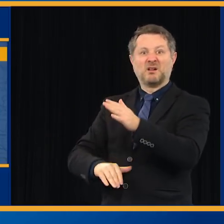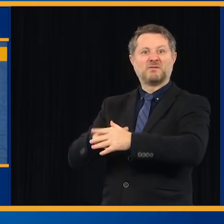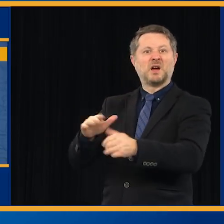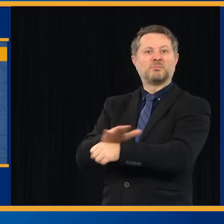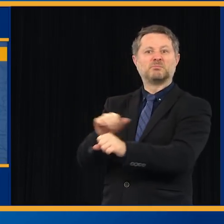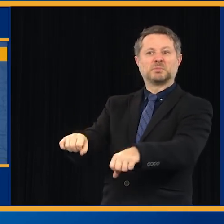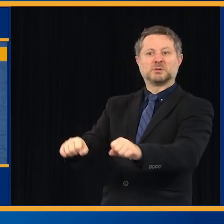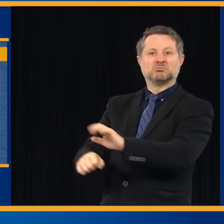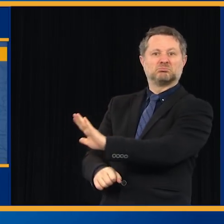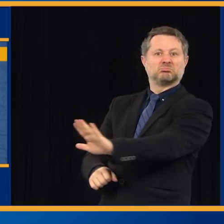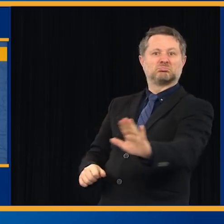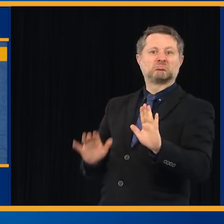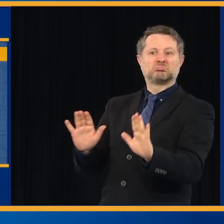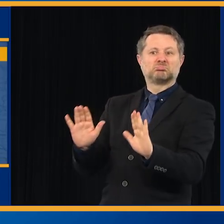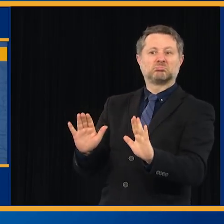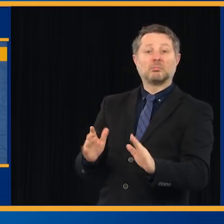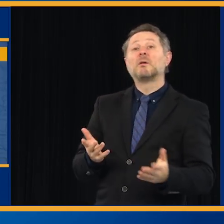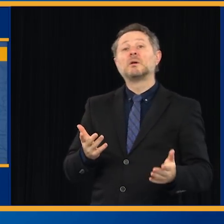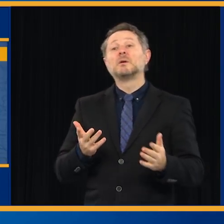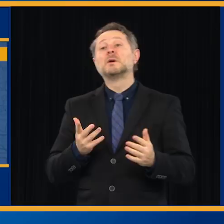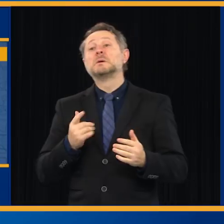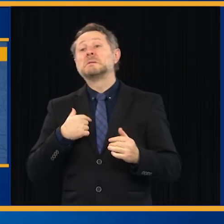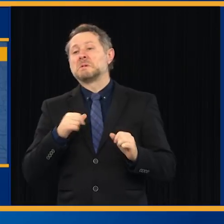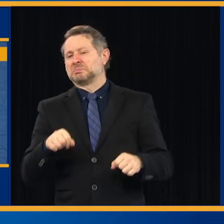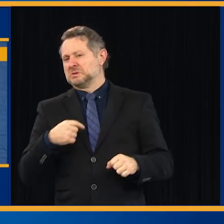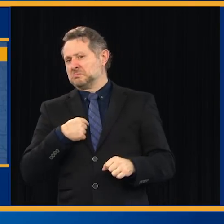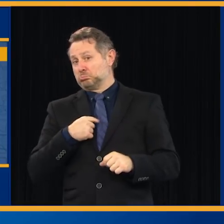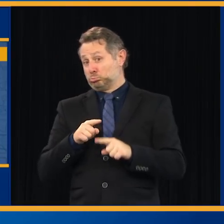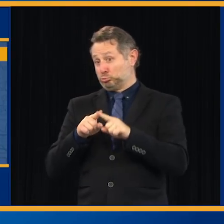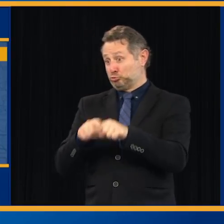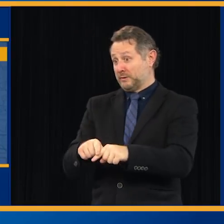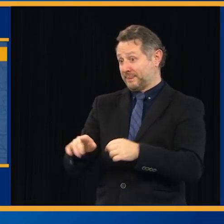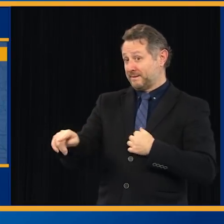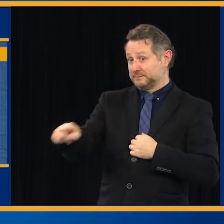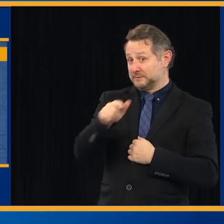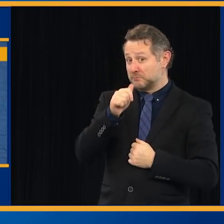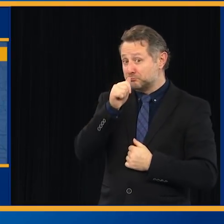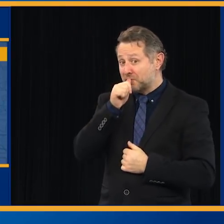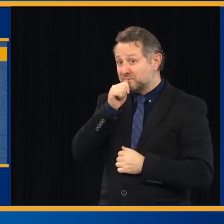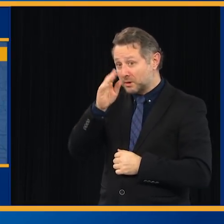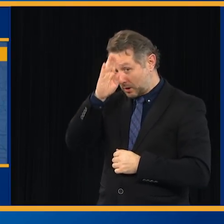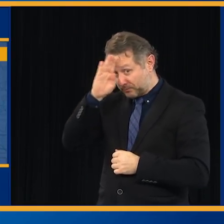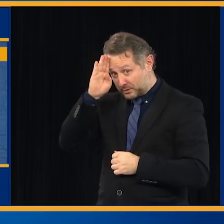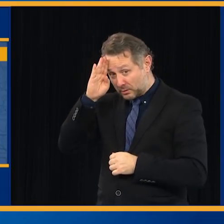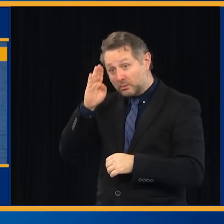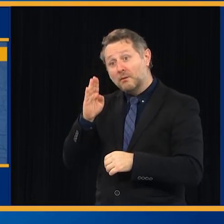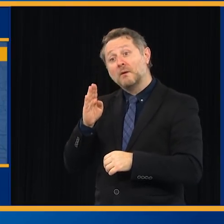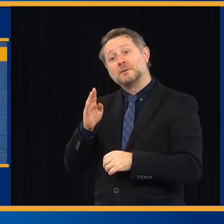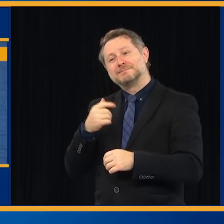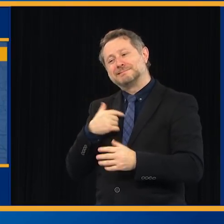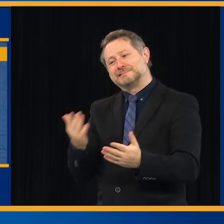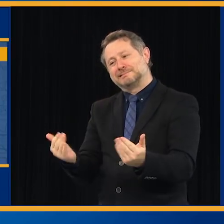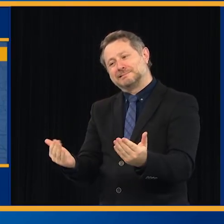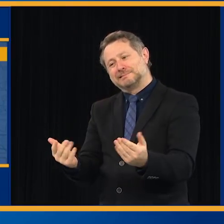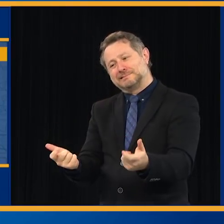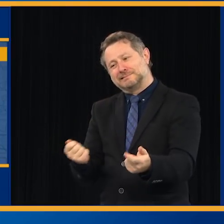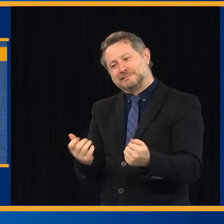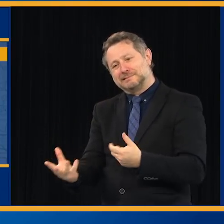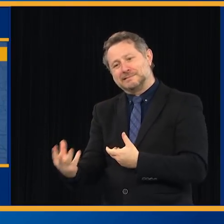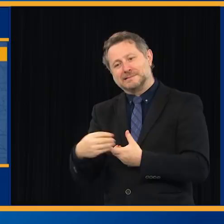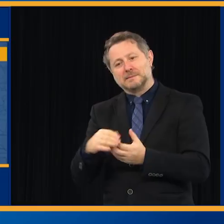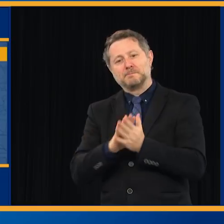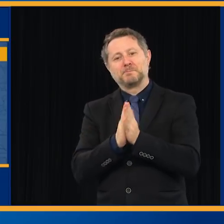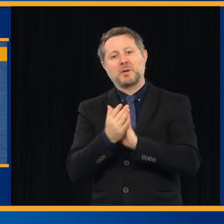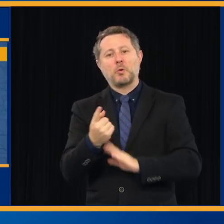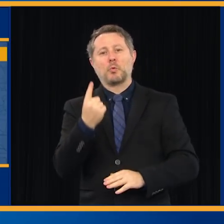have to now rely on those private hospitals, get them all to be part of one system, which day to day, that does